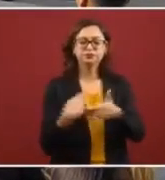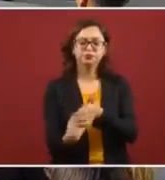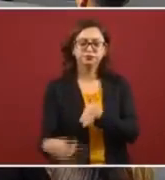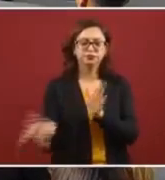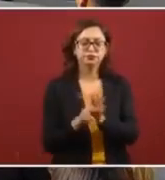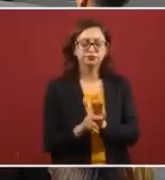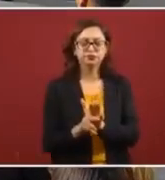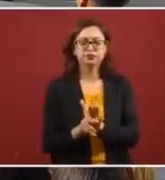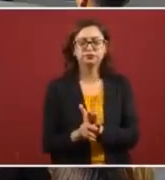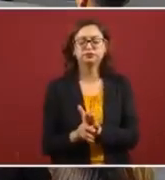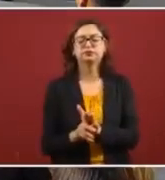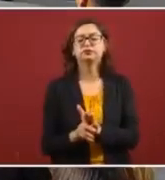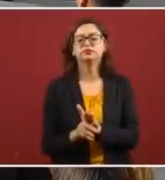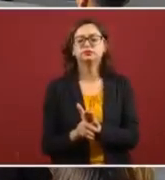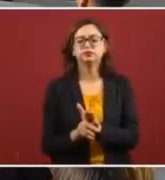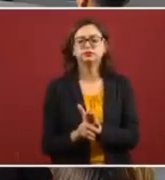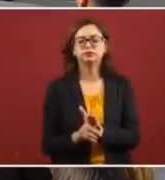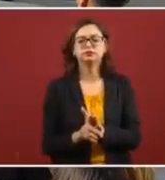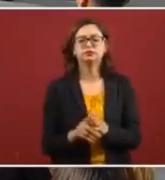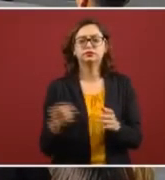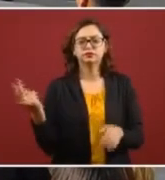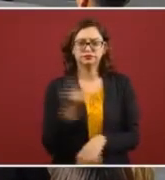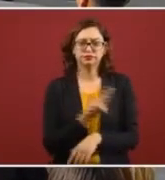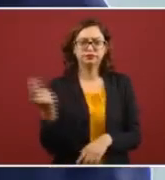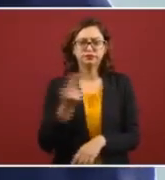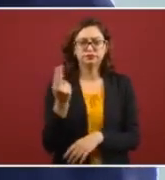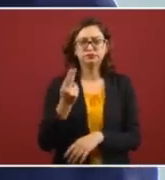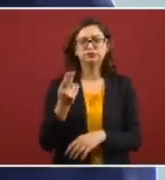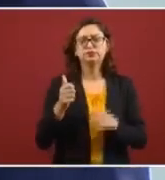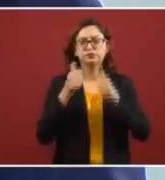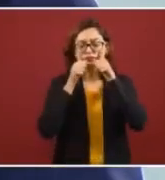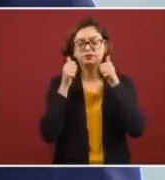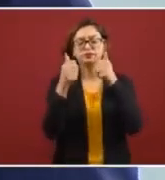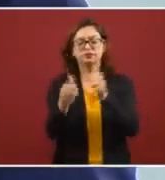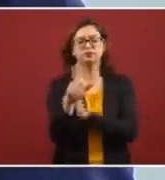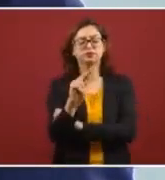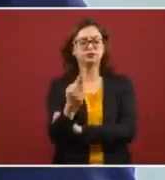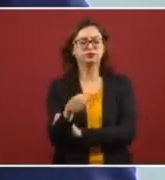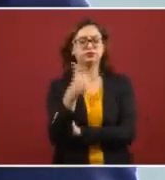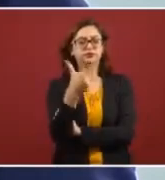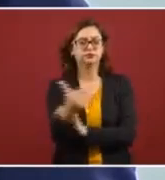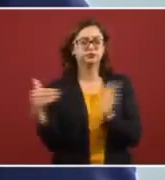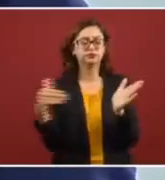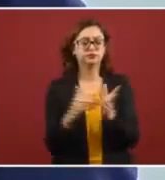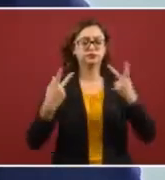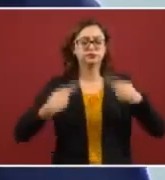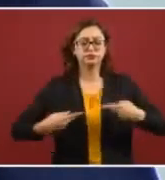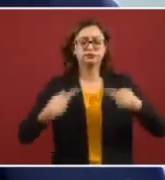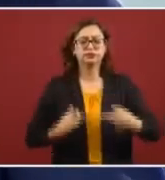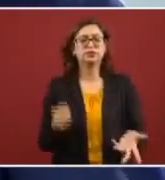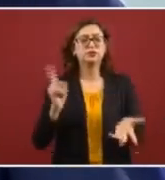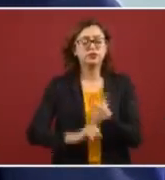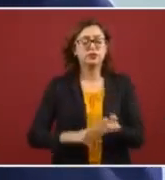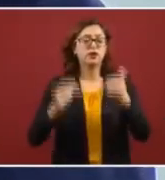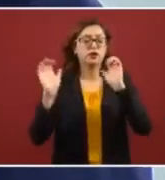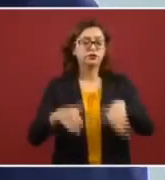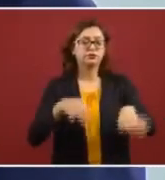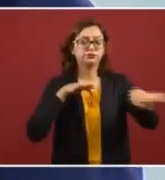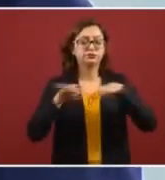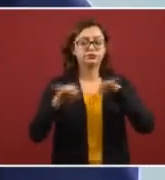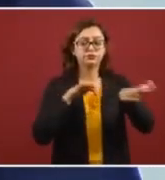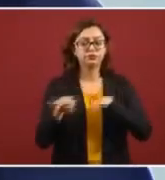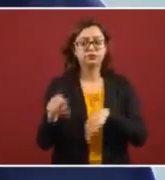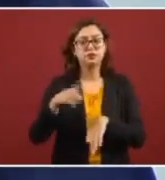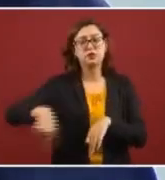This is where they're going to make people will be hired as full-time employees. 87,000 people that are going to